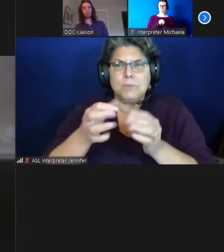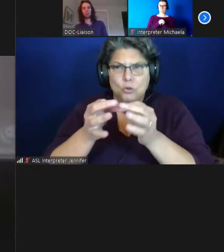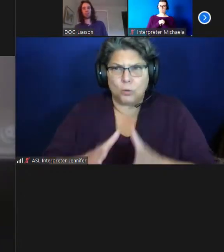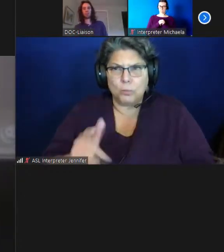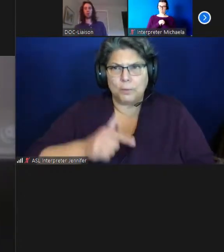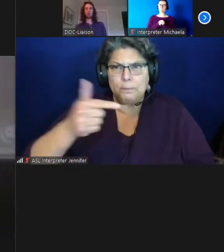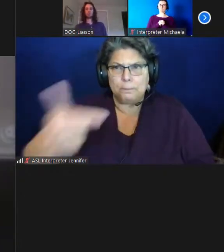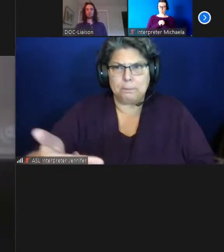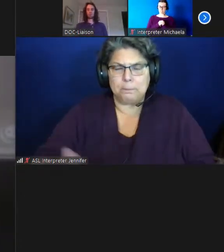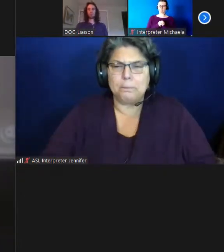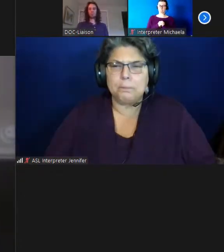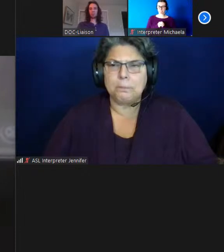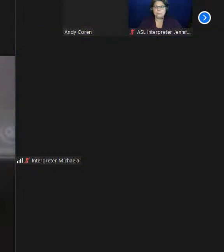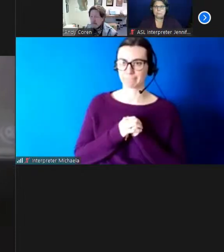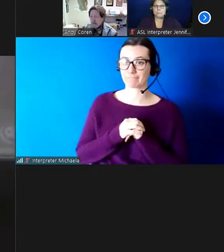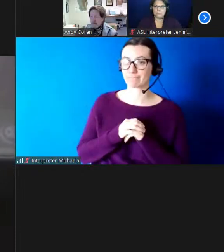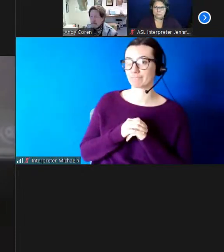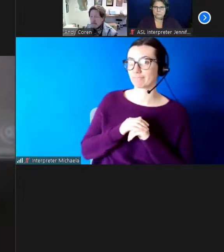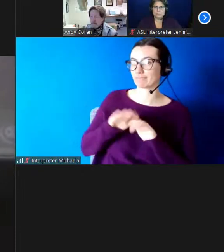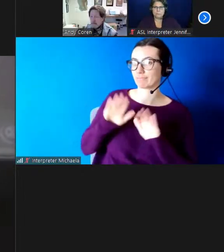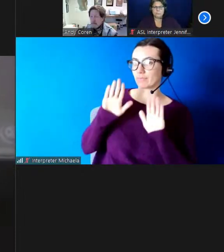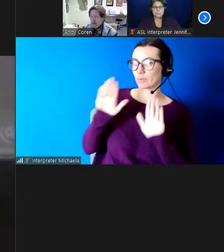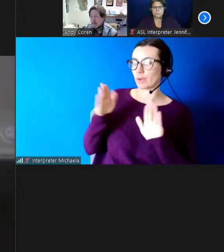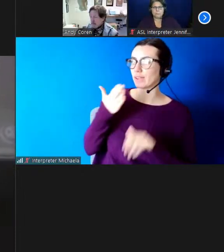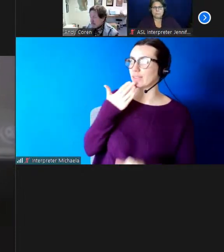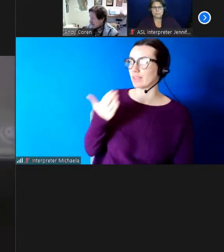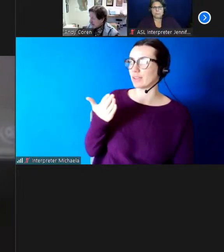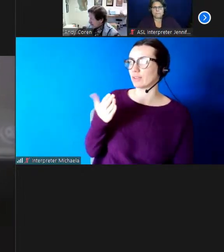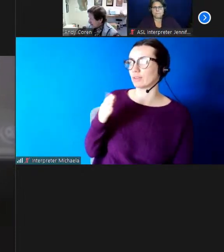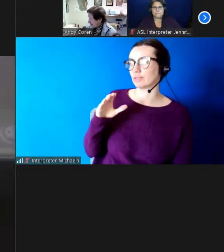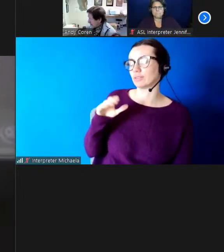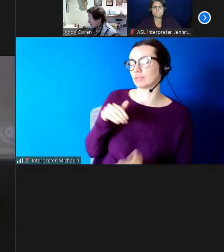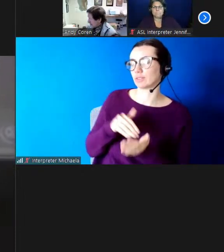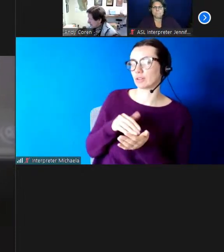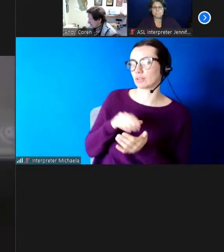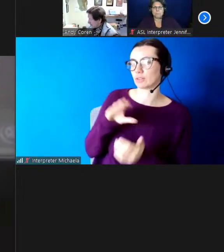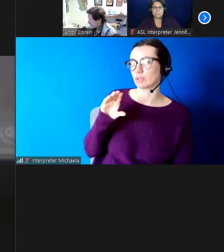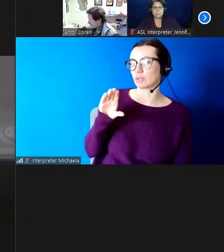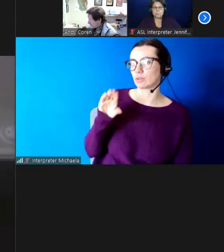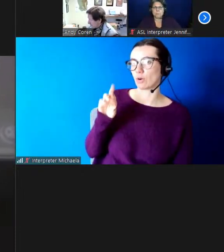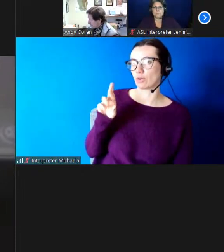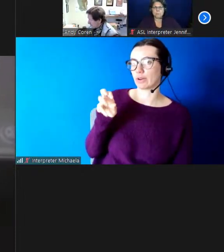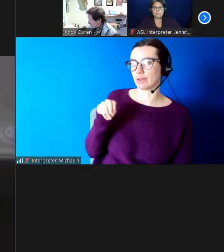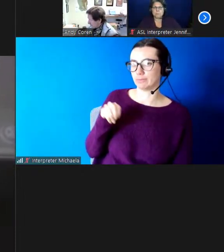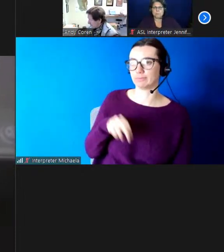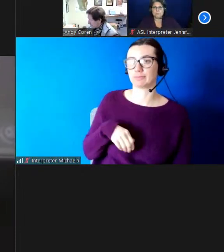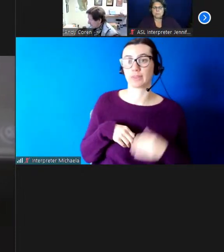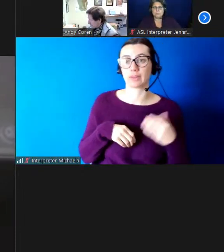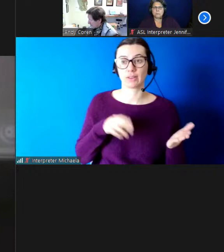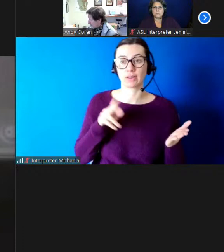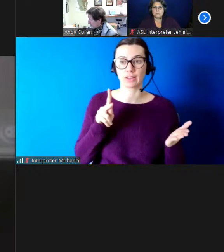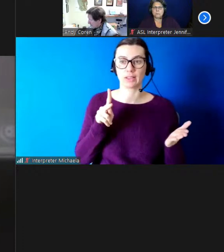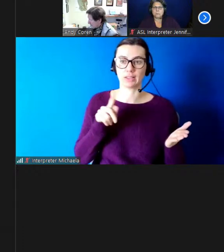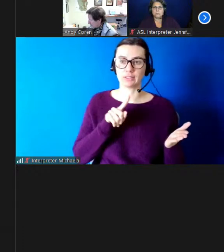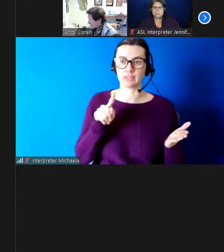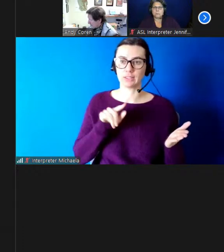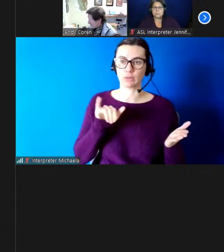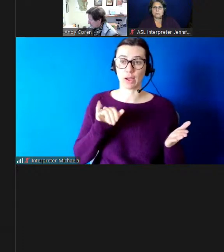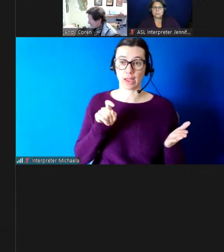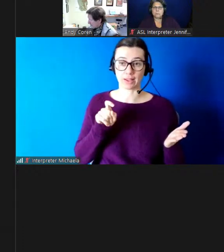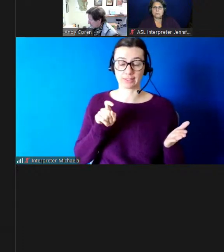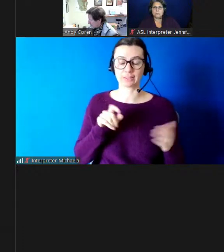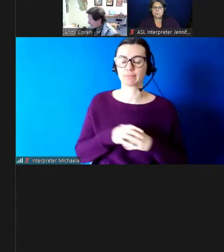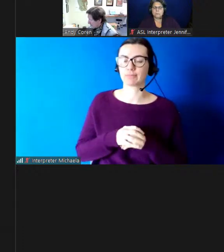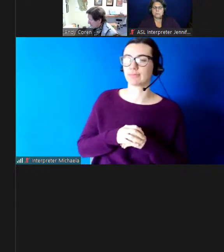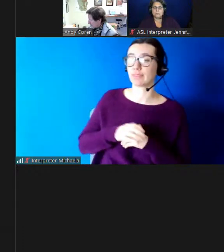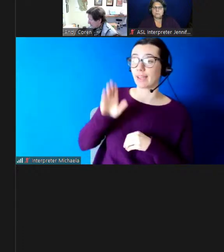Great, thank you, Dr. Coren. So let's go for round two. KZYX, I think you're up. Hi, I'm wondering if